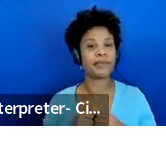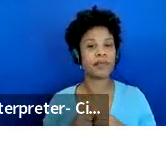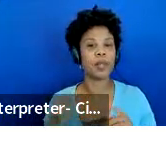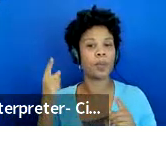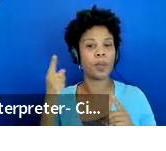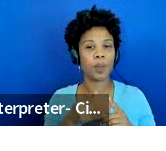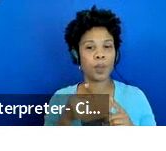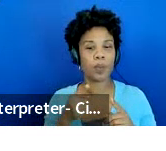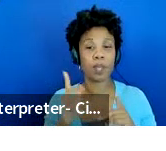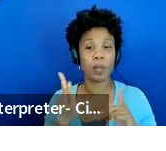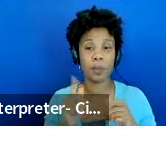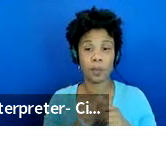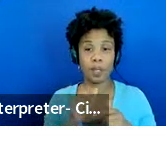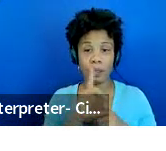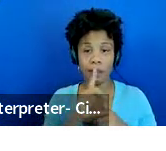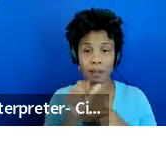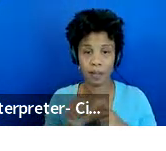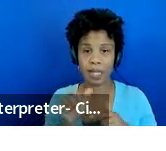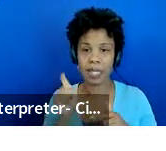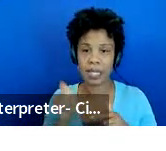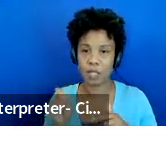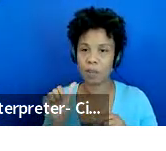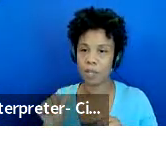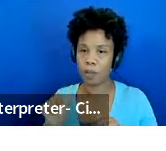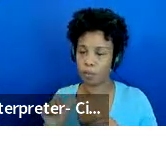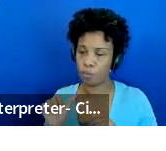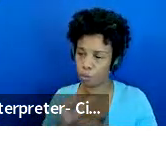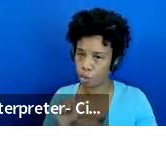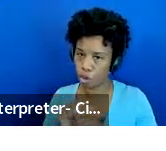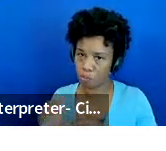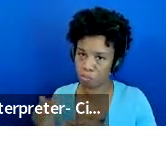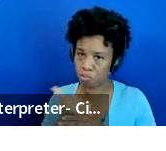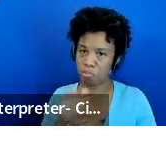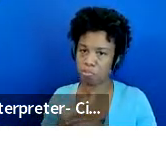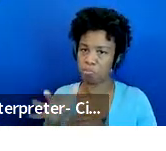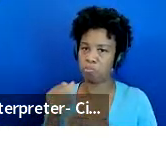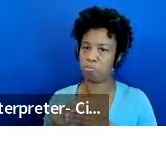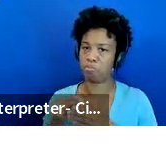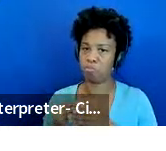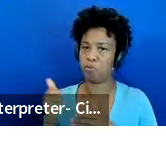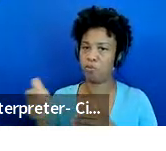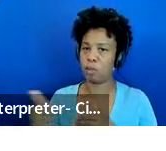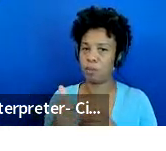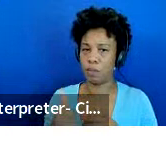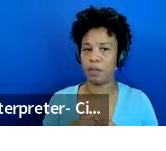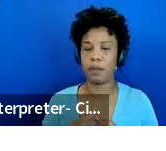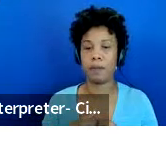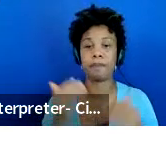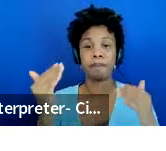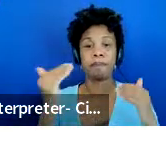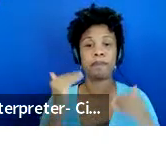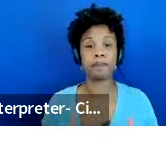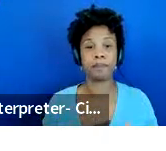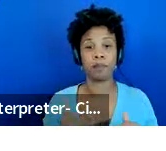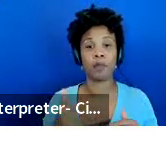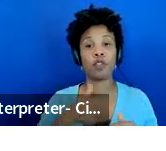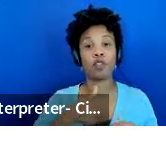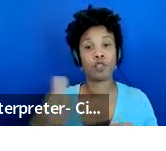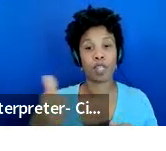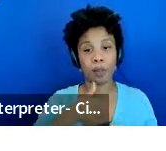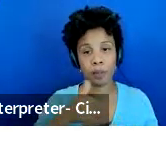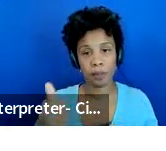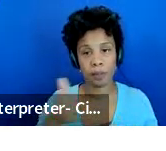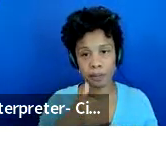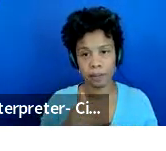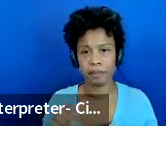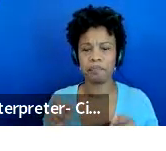persons with disabilities. Next, transportation is a barrier to accessible healthcare. Senator Morris mentioned